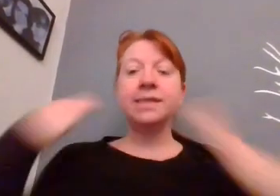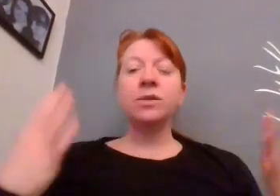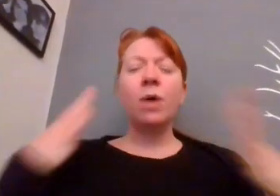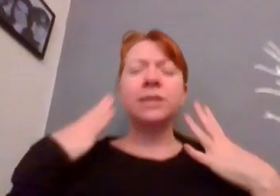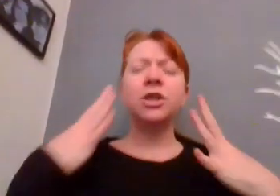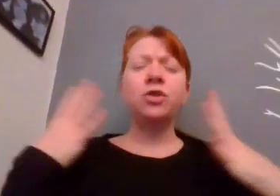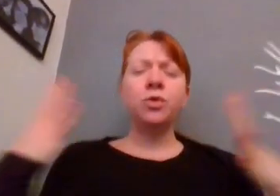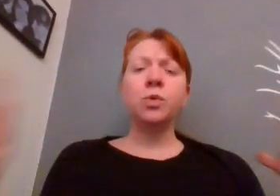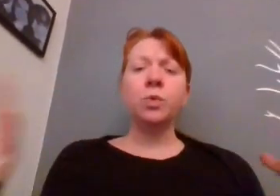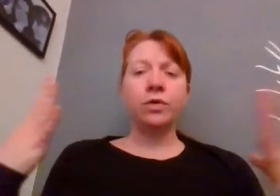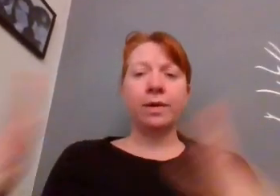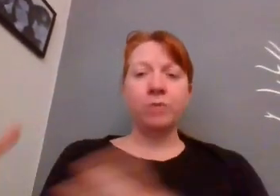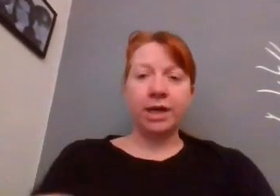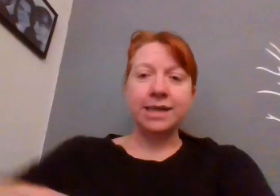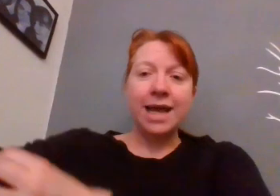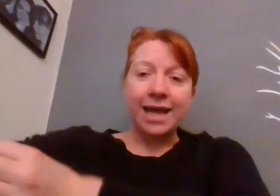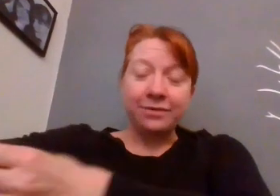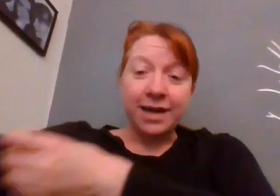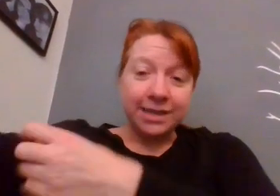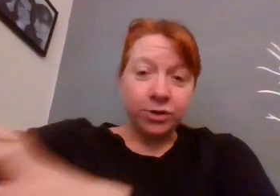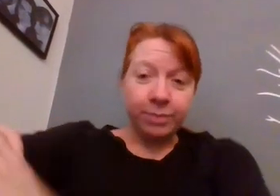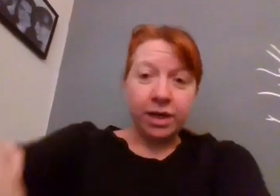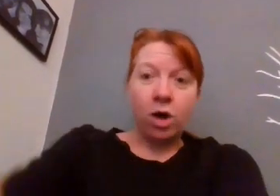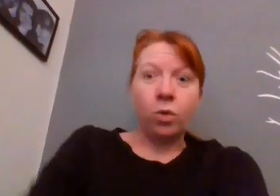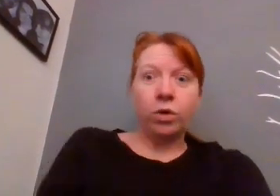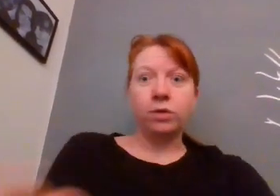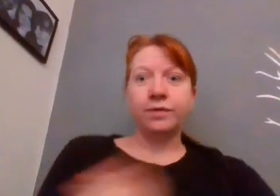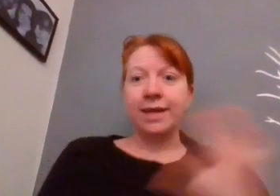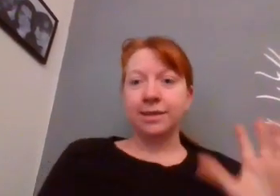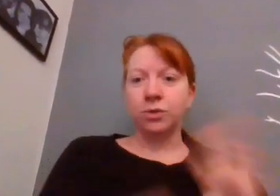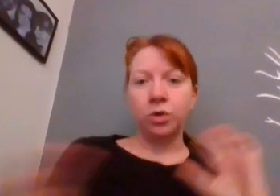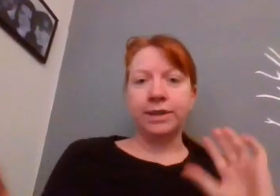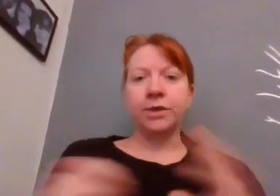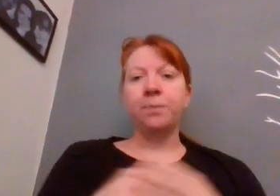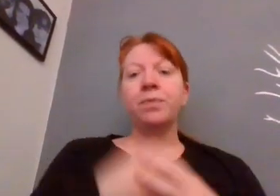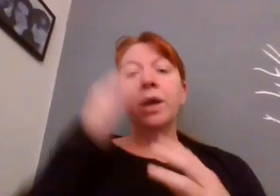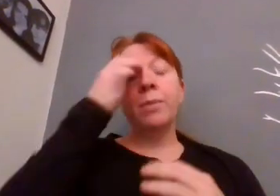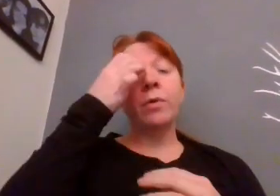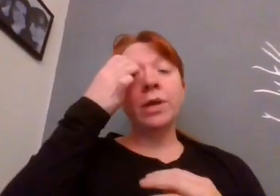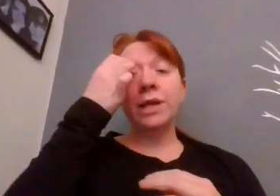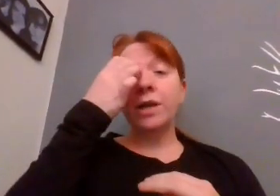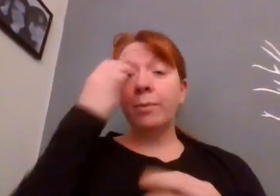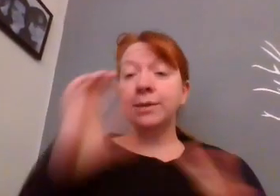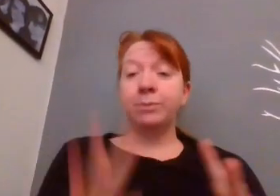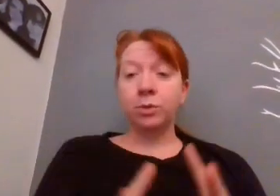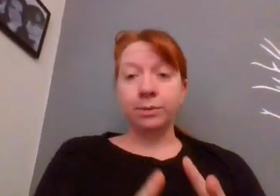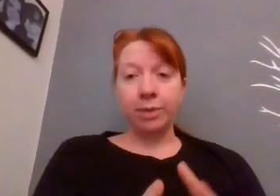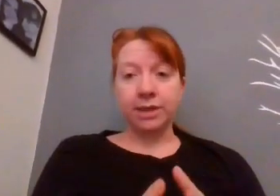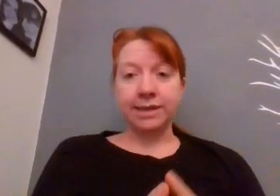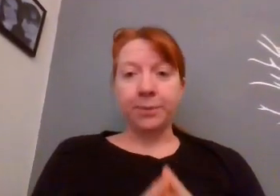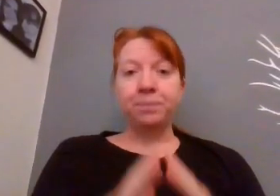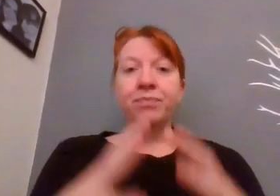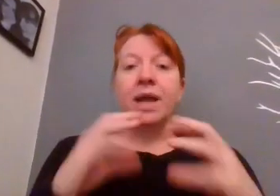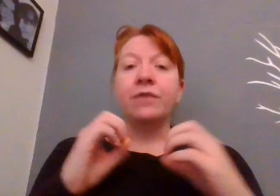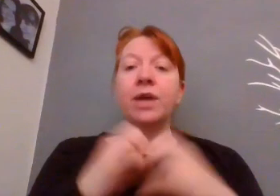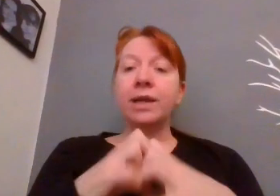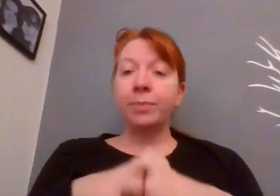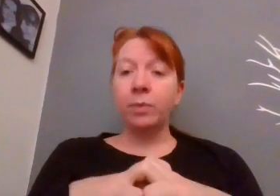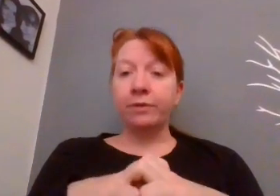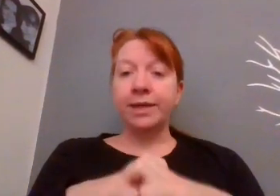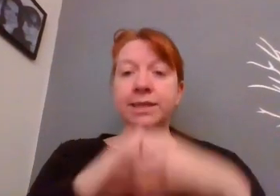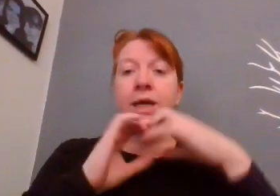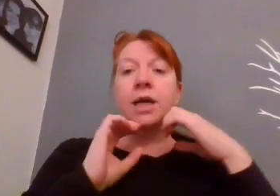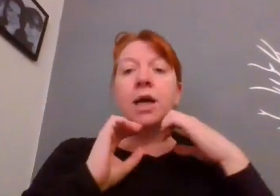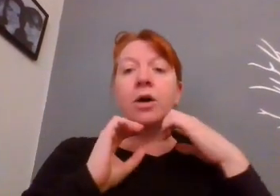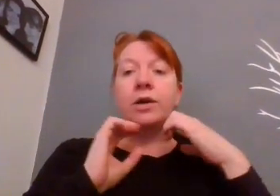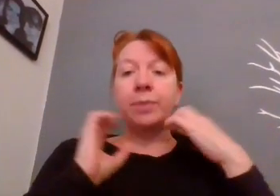relativity. Now this is quite a huge subject. In fact, it could be a whole load of lessons all on its own. But we're only going to learn the most important parts now. And if you get a little